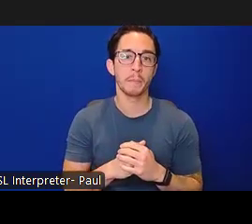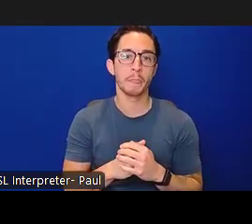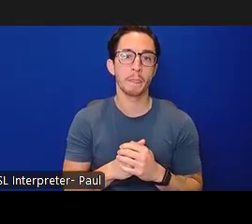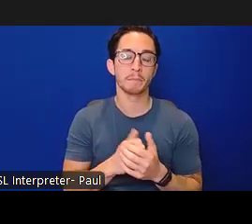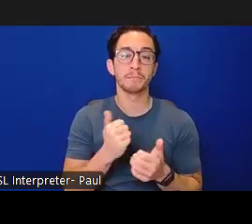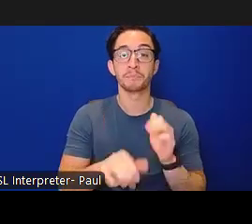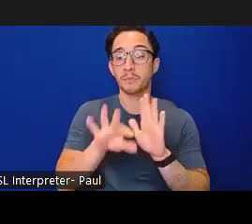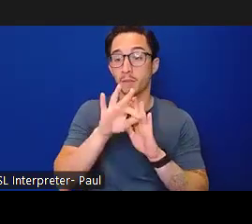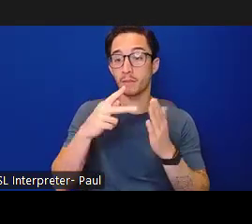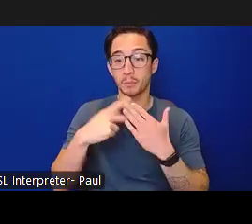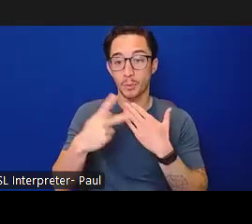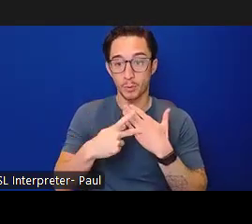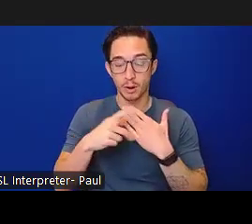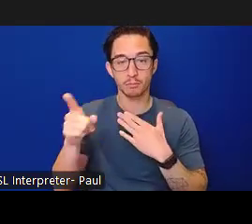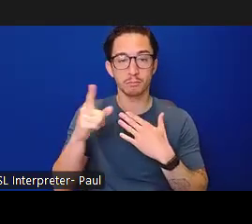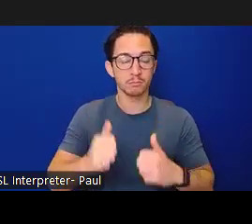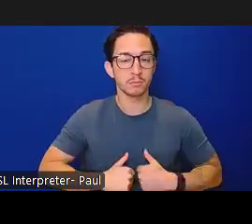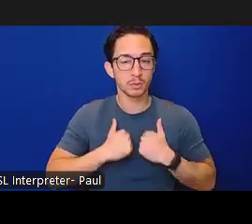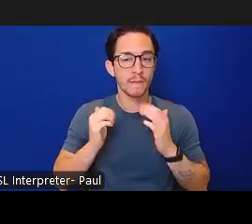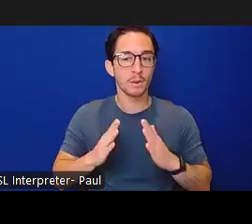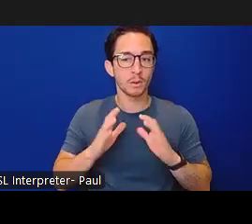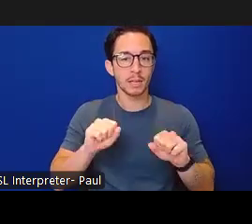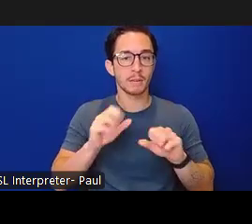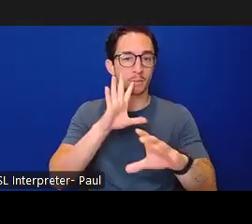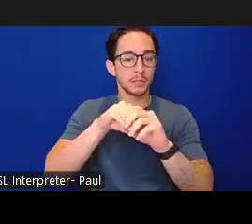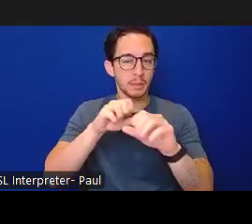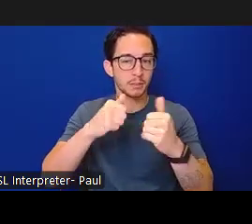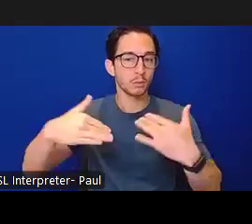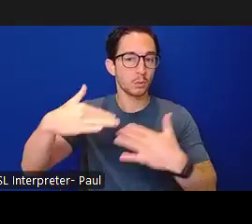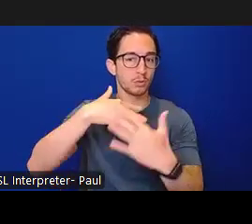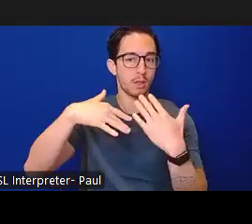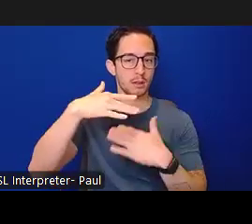Find programs where the survivor can participate and socialize.